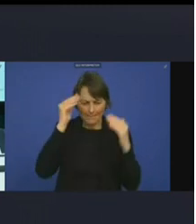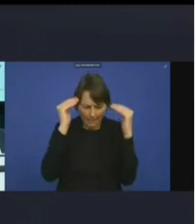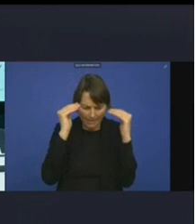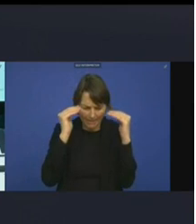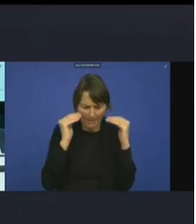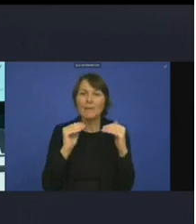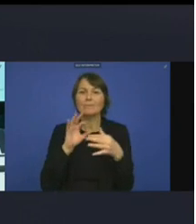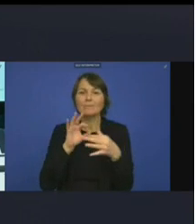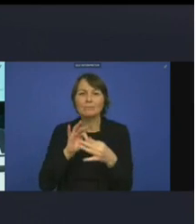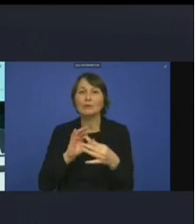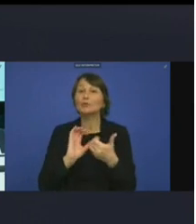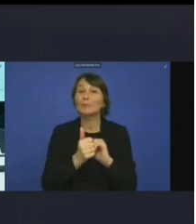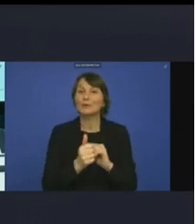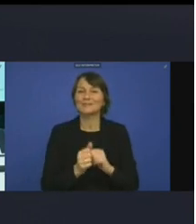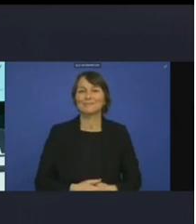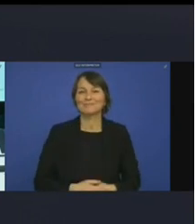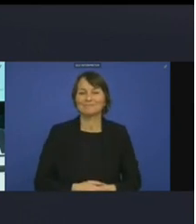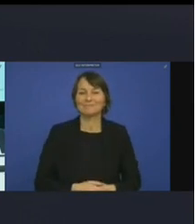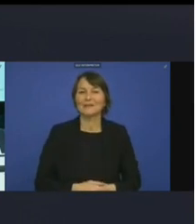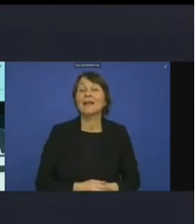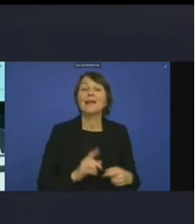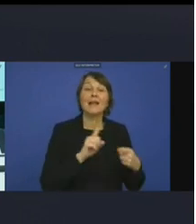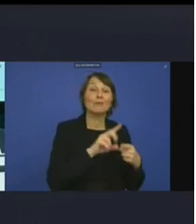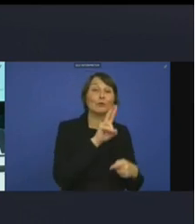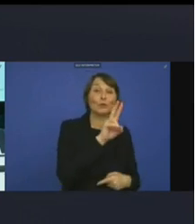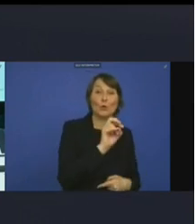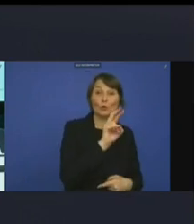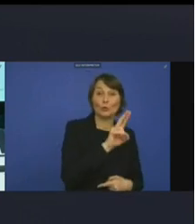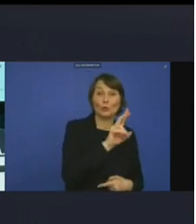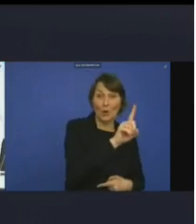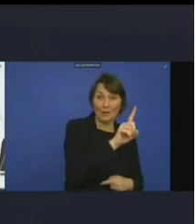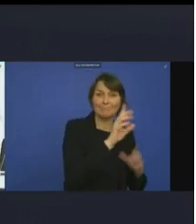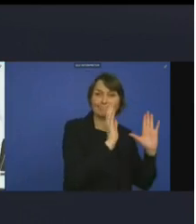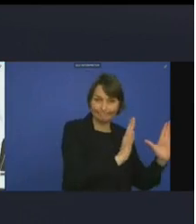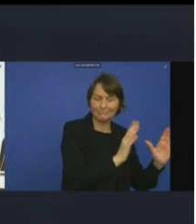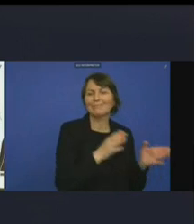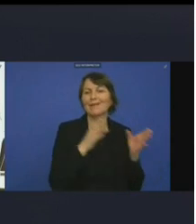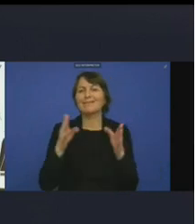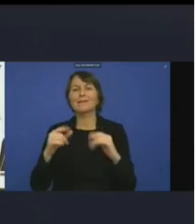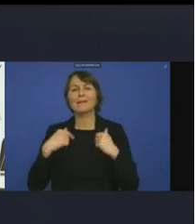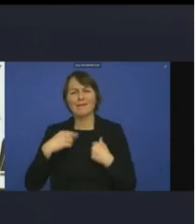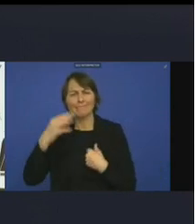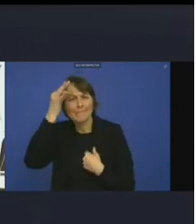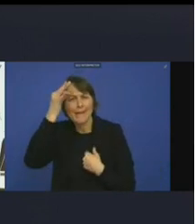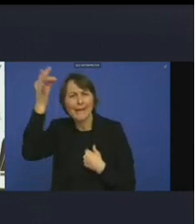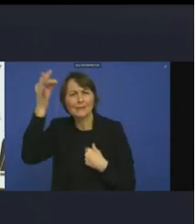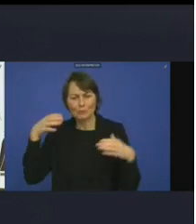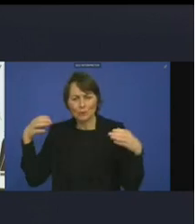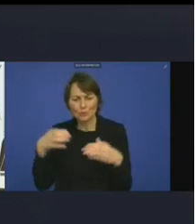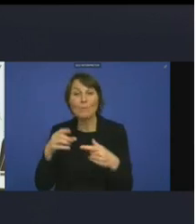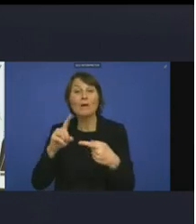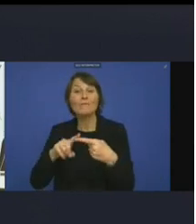2021, and that is the launch of two expert groups on recovery from COVID-19 and green sport. That is